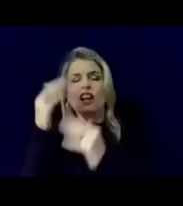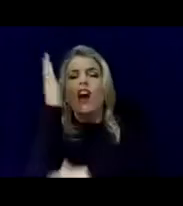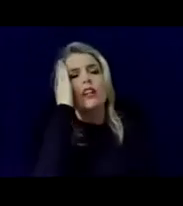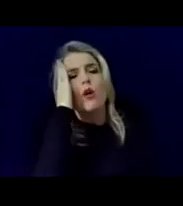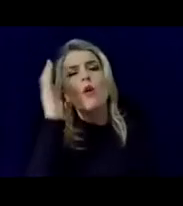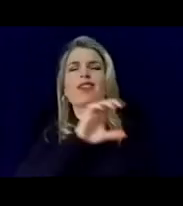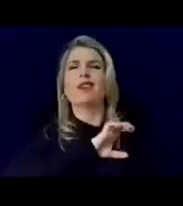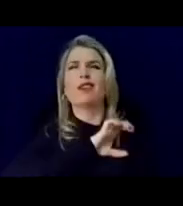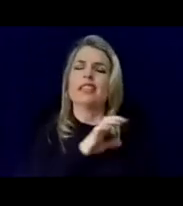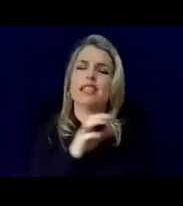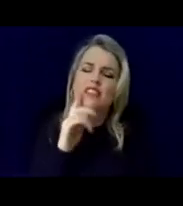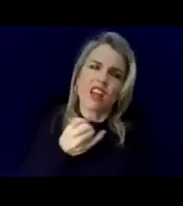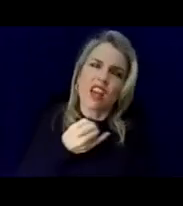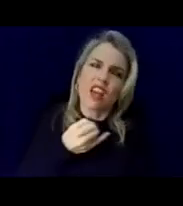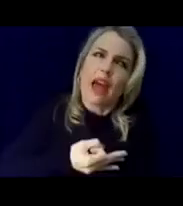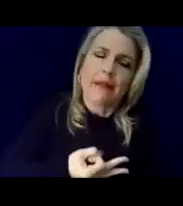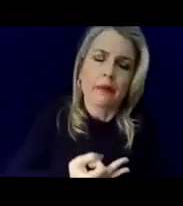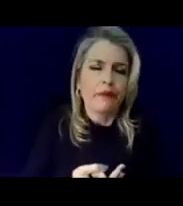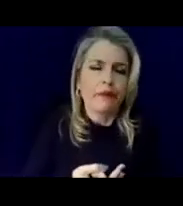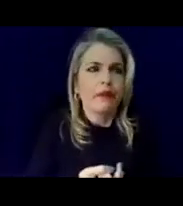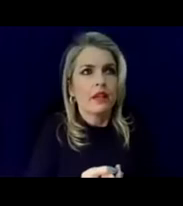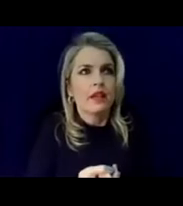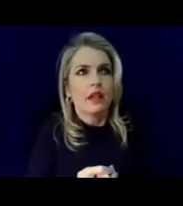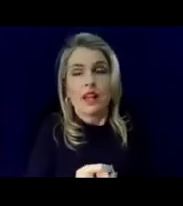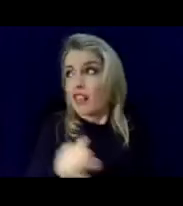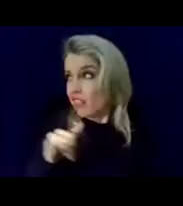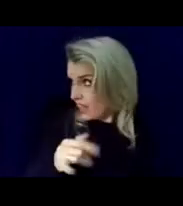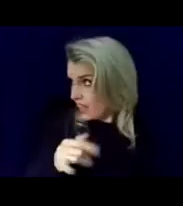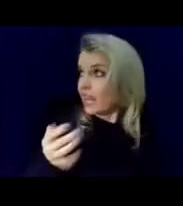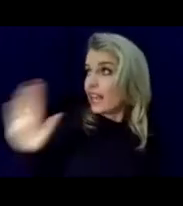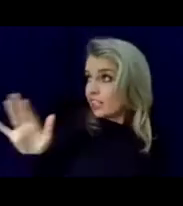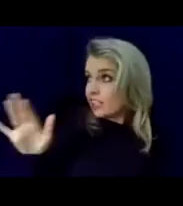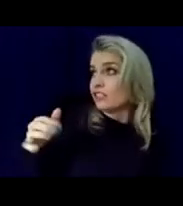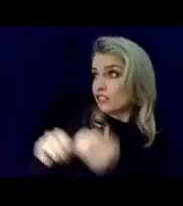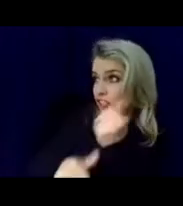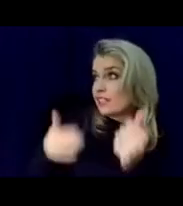kind of asshole. Like shit kinda smells?